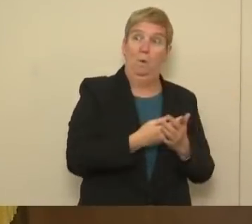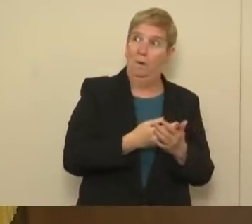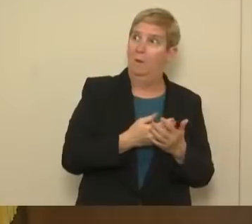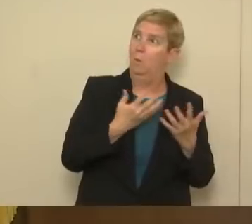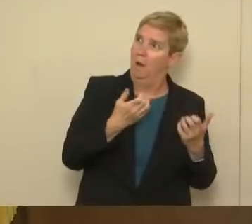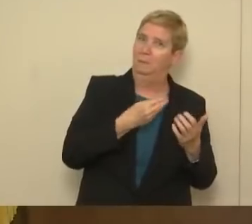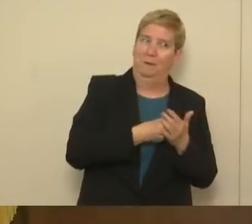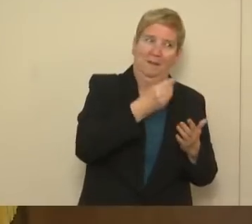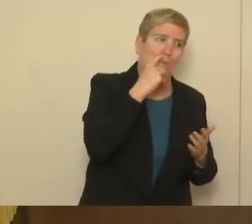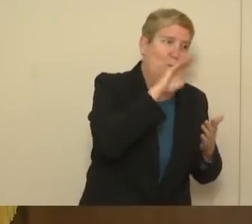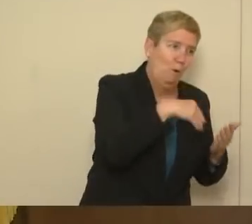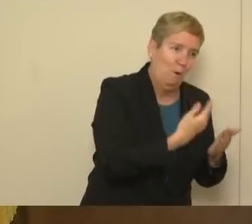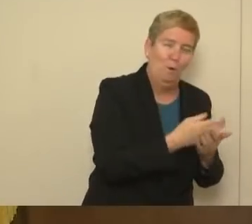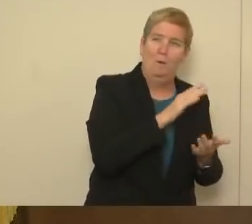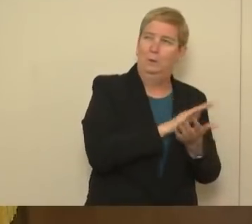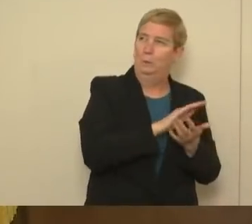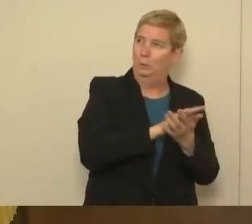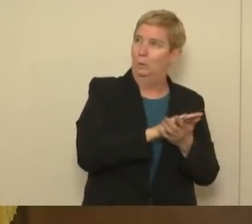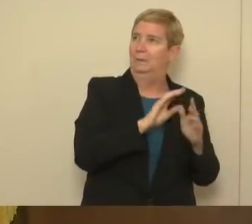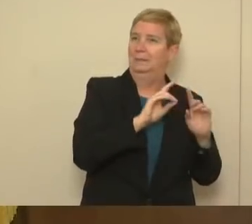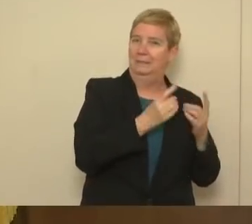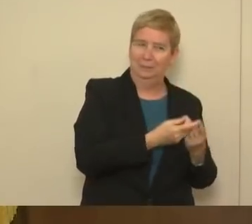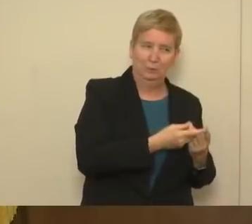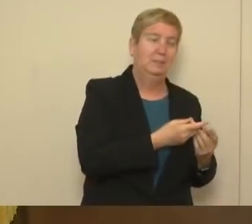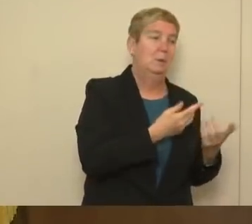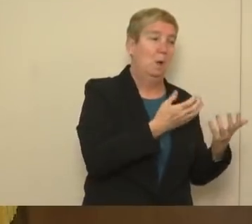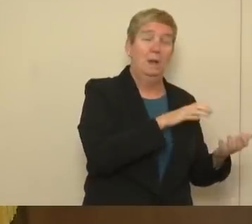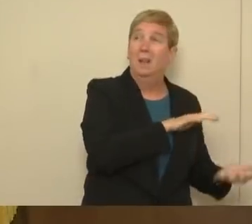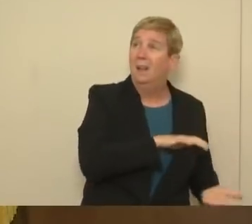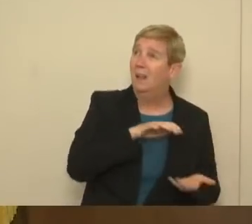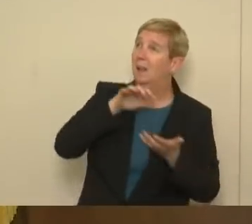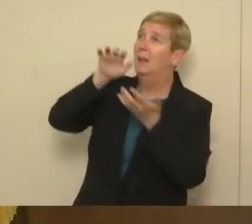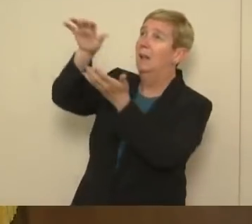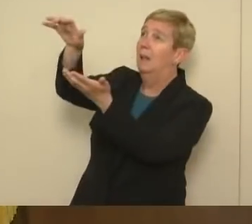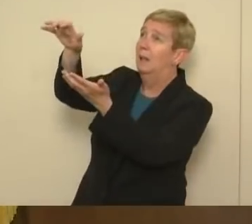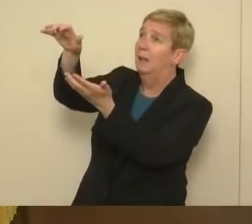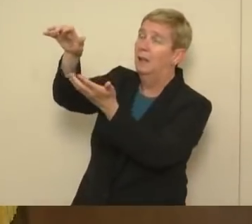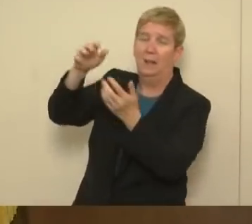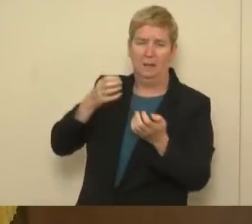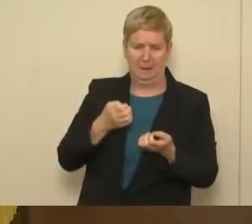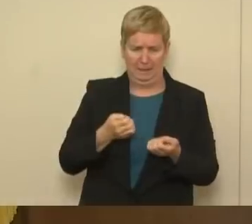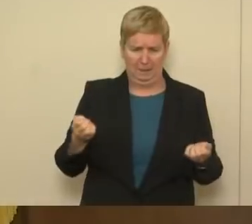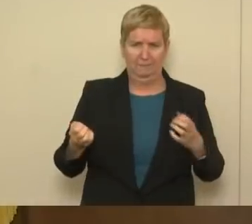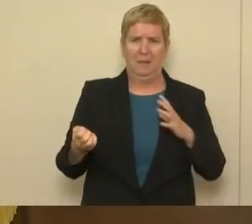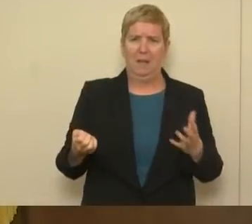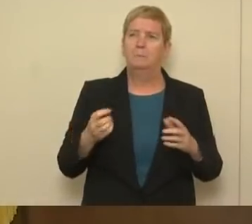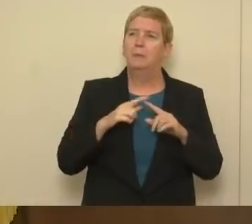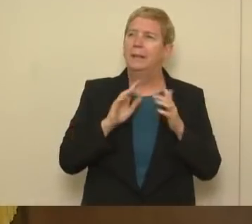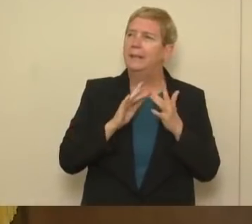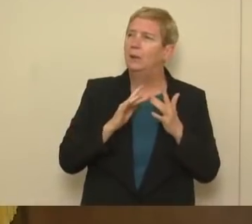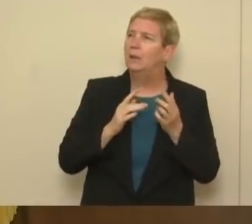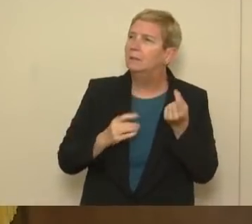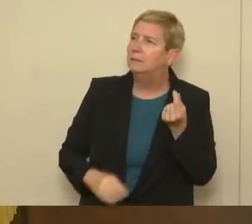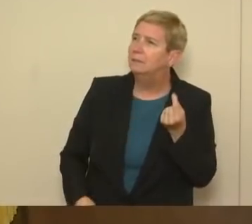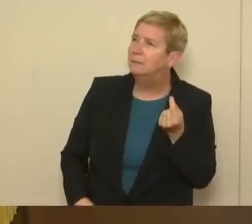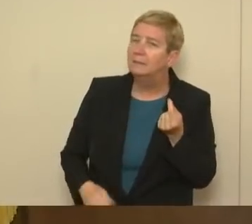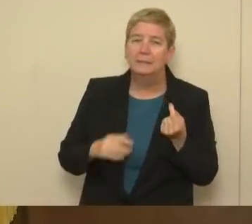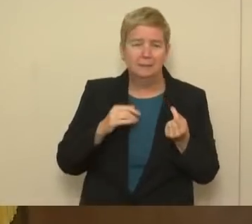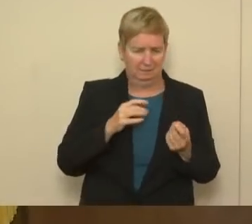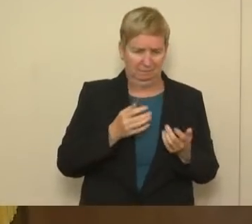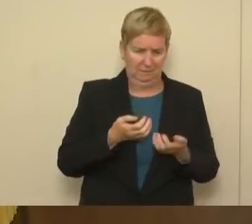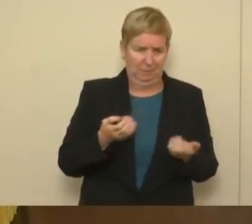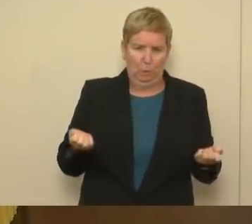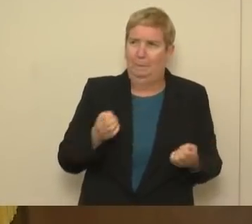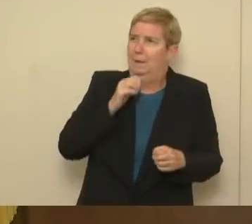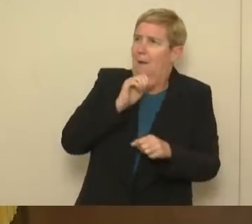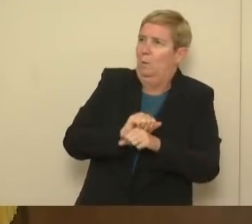generosity of New Mexicans, but a device isn't going to make any difference if we can't address the connectivity. I would ask those school districts and parents